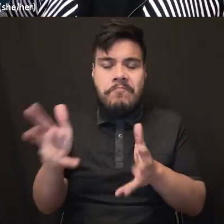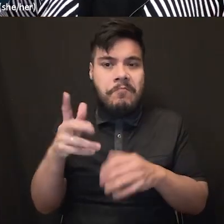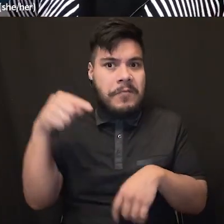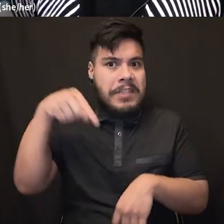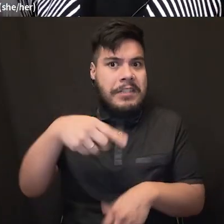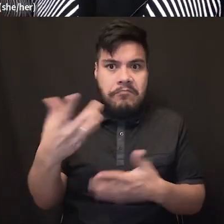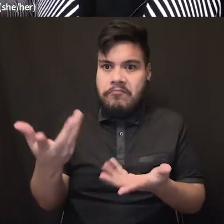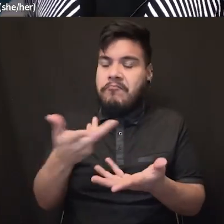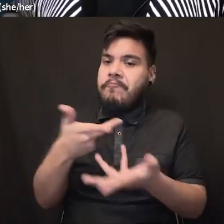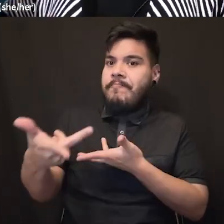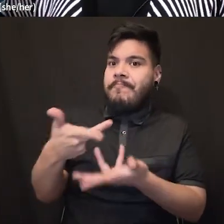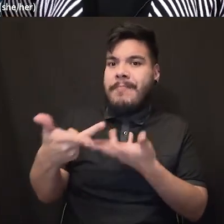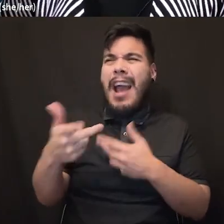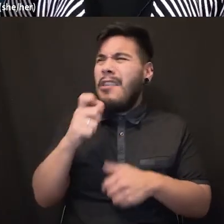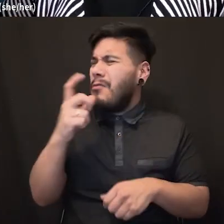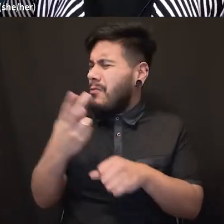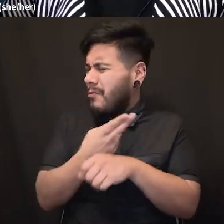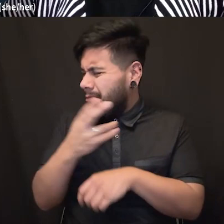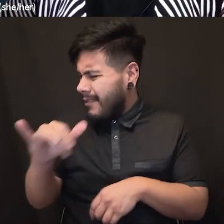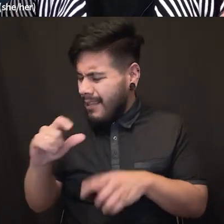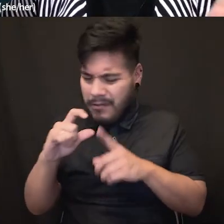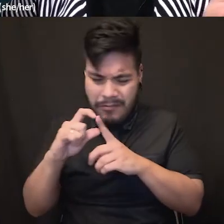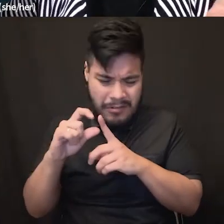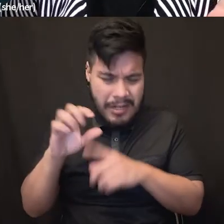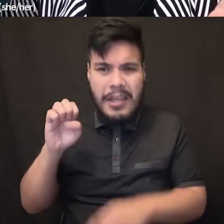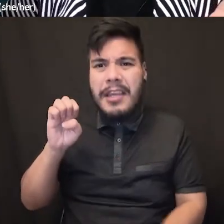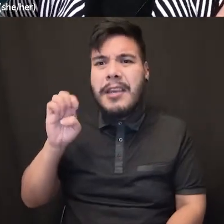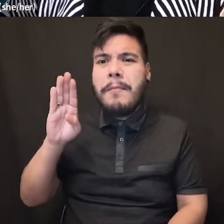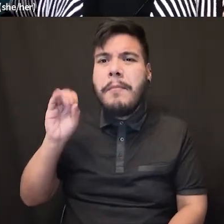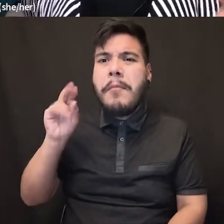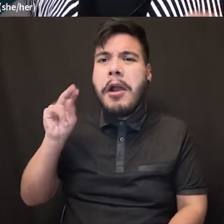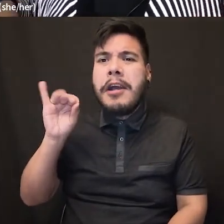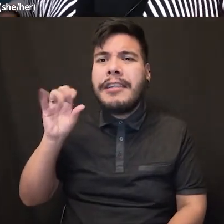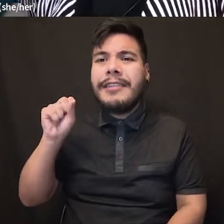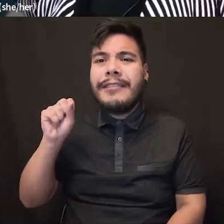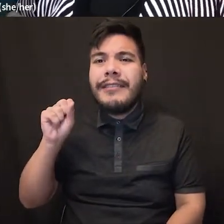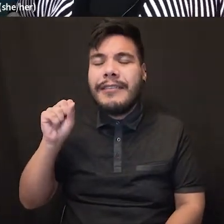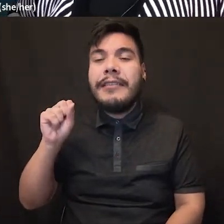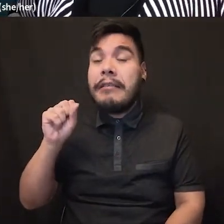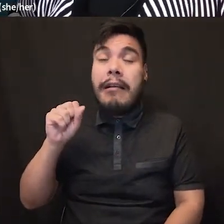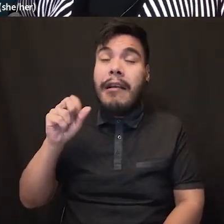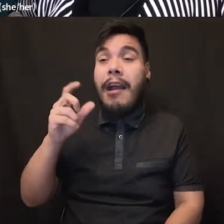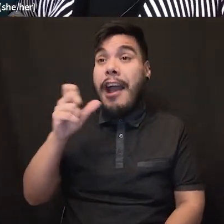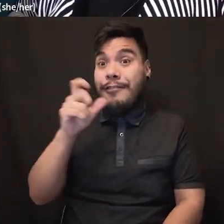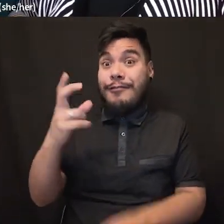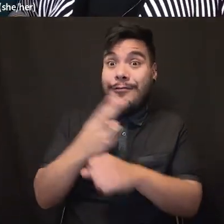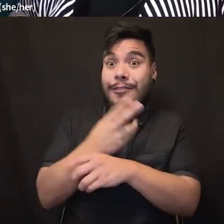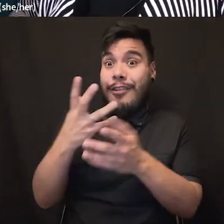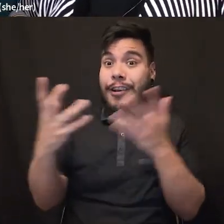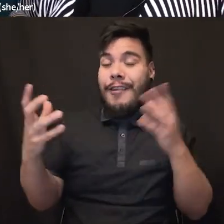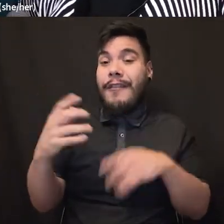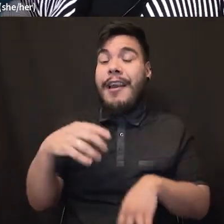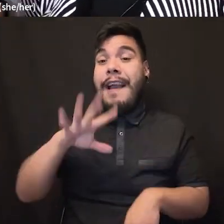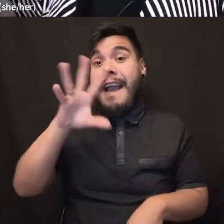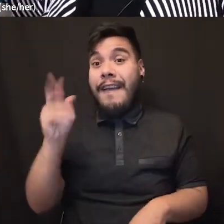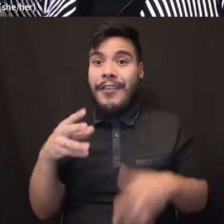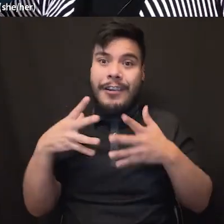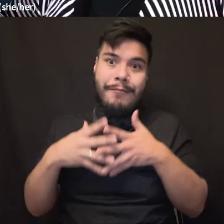of, what do they call it? Remember they used to call it Ebonics, but I don't use a lot of African American vernacular